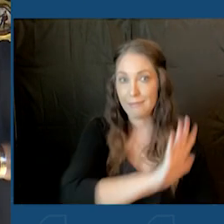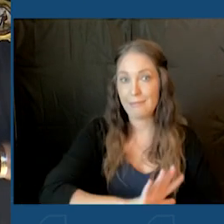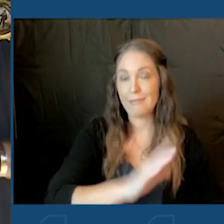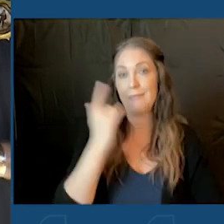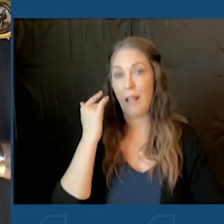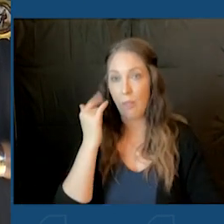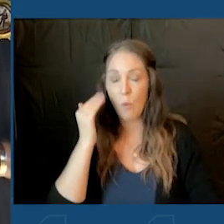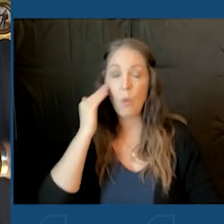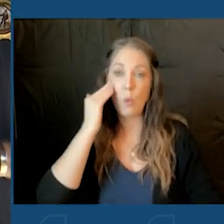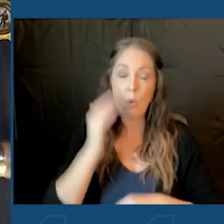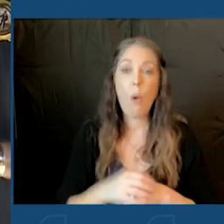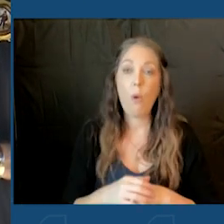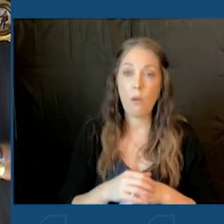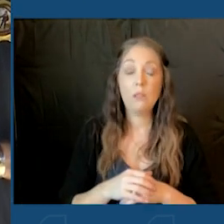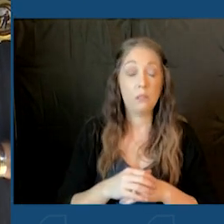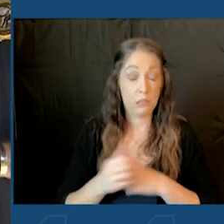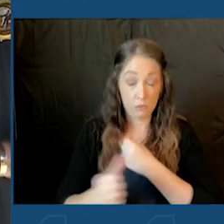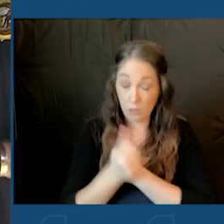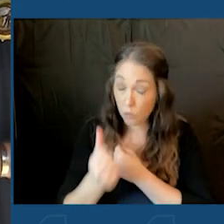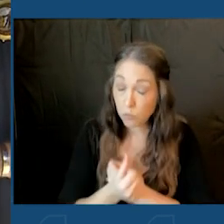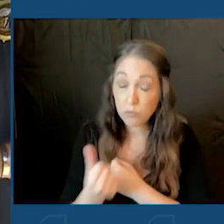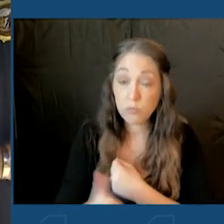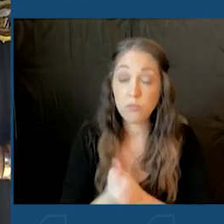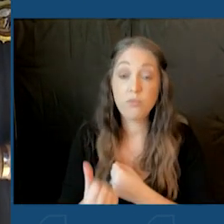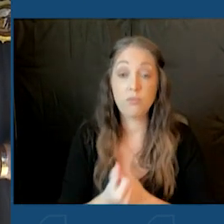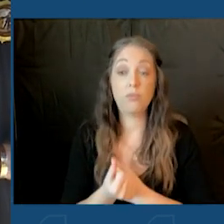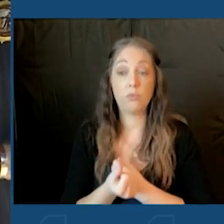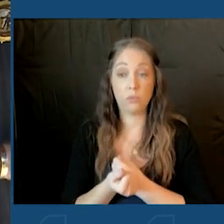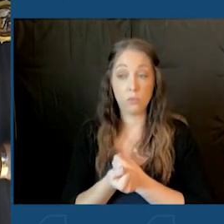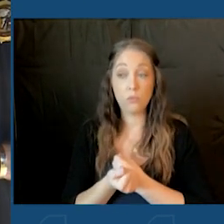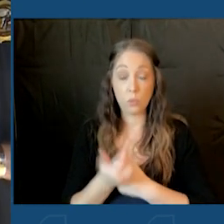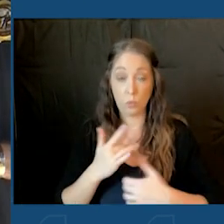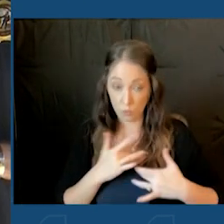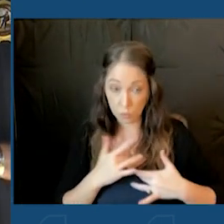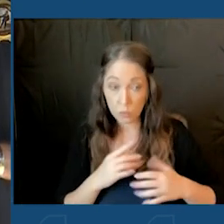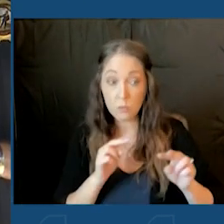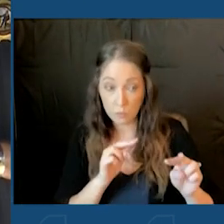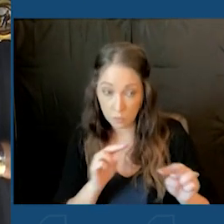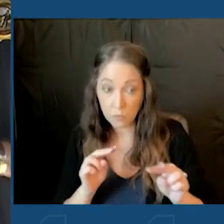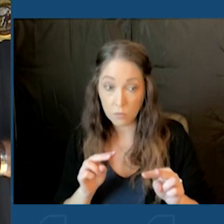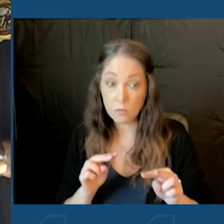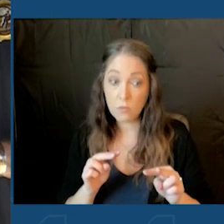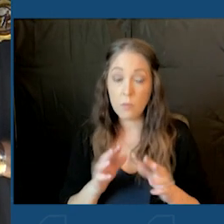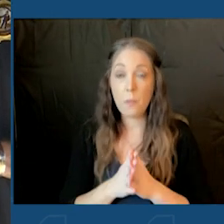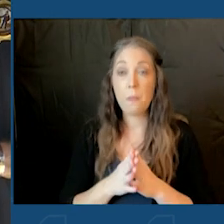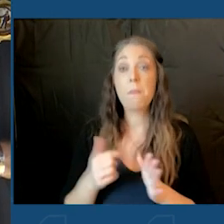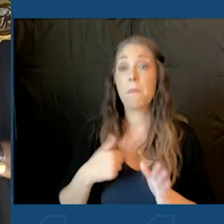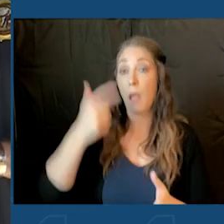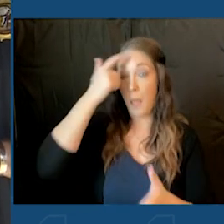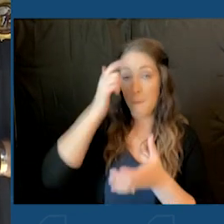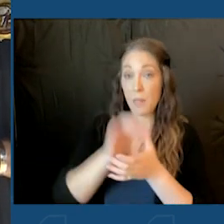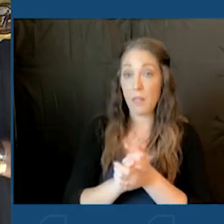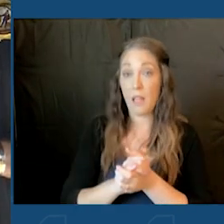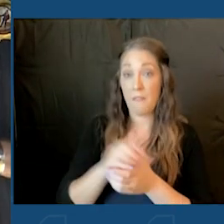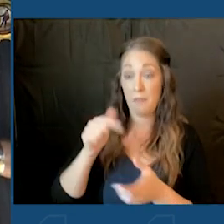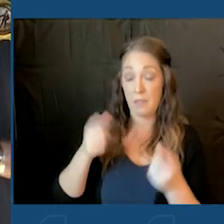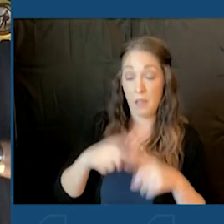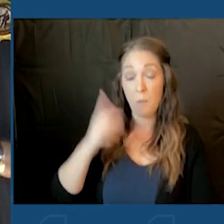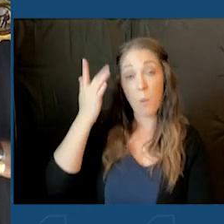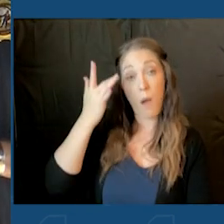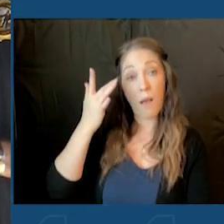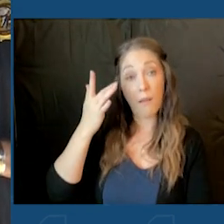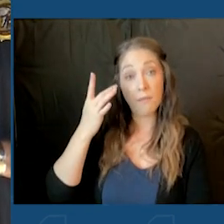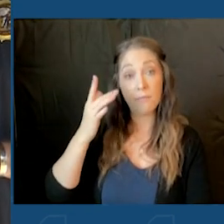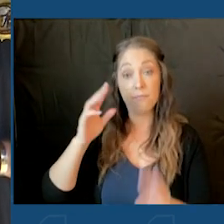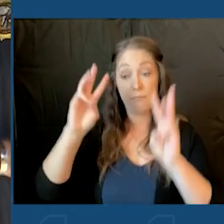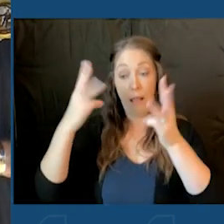taking it very, very seriously. And I'm going to say, I do believe that this is a result of climate change. You